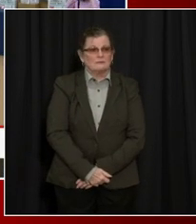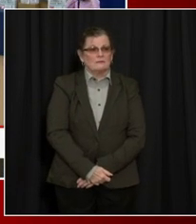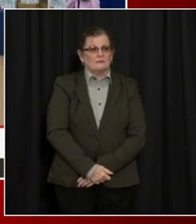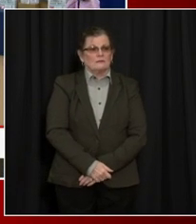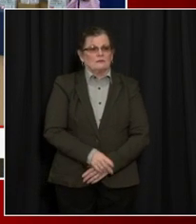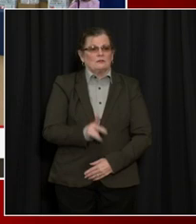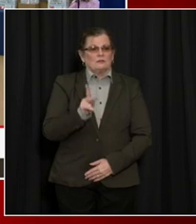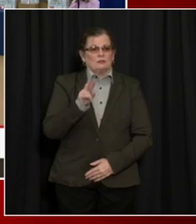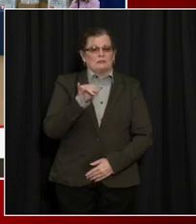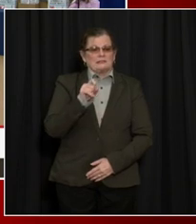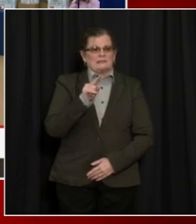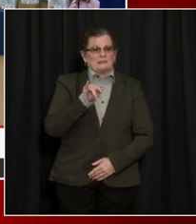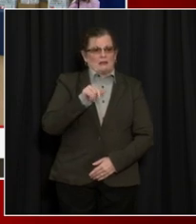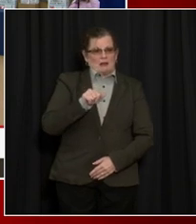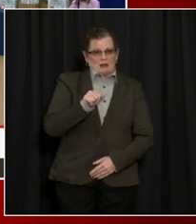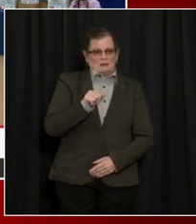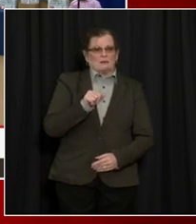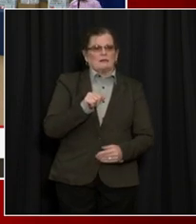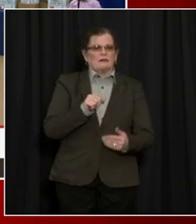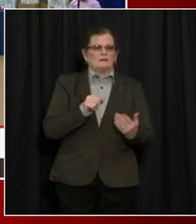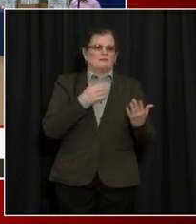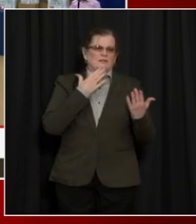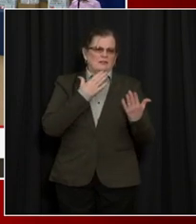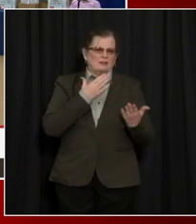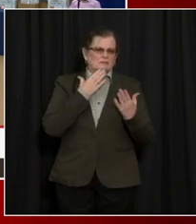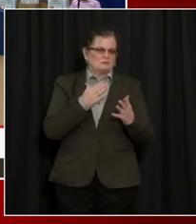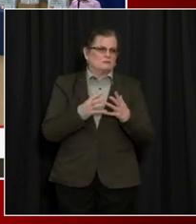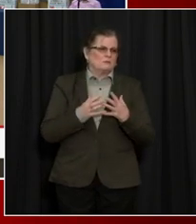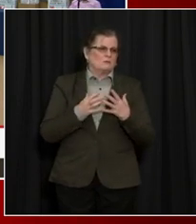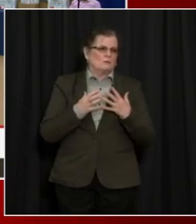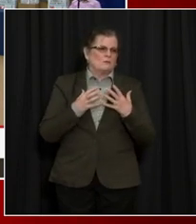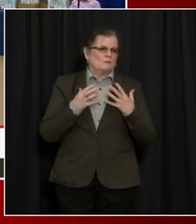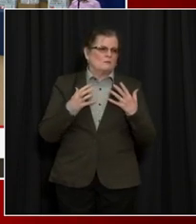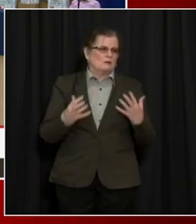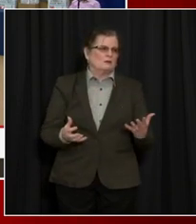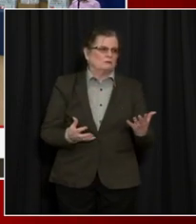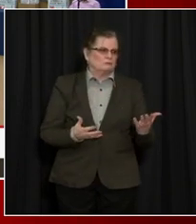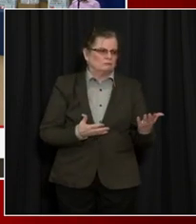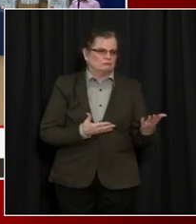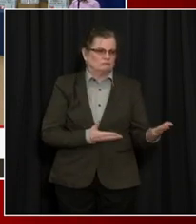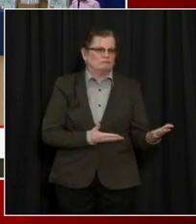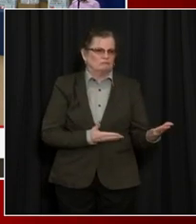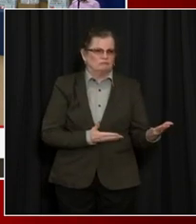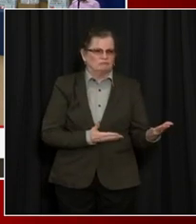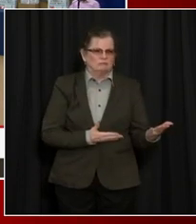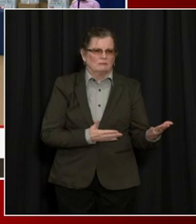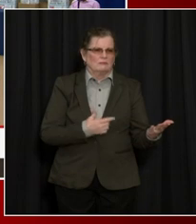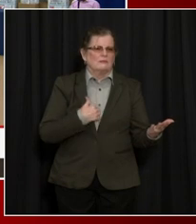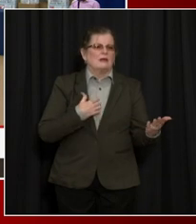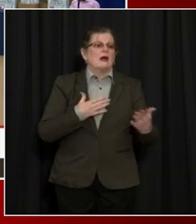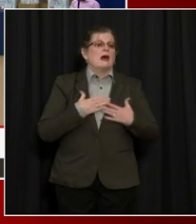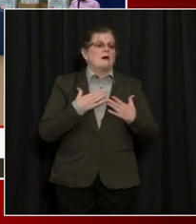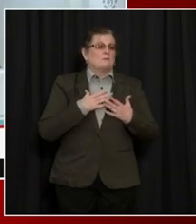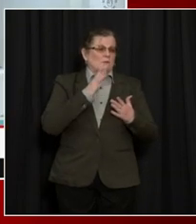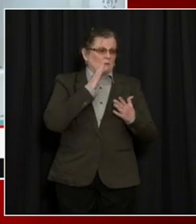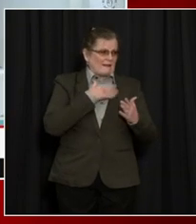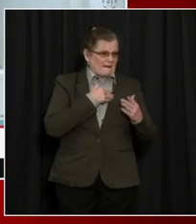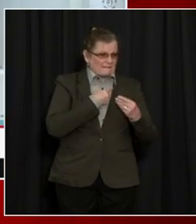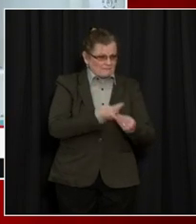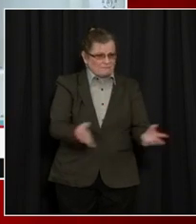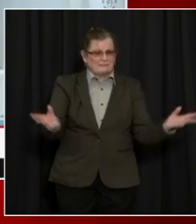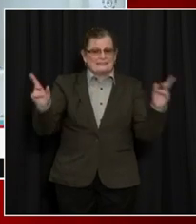also. We are incredibly pleased that there'll be a testing site in Anacostia.